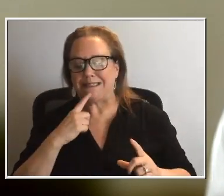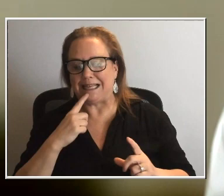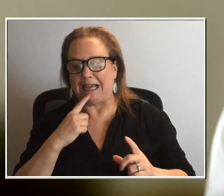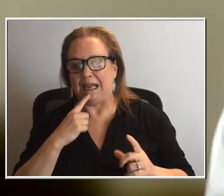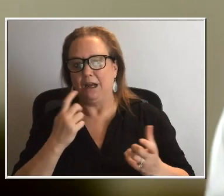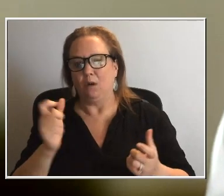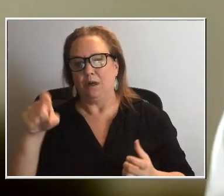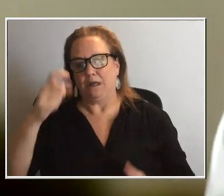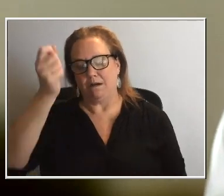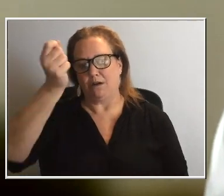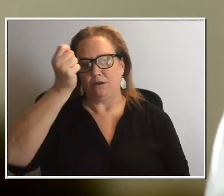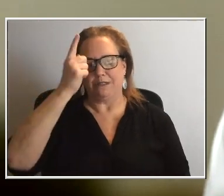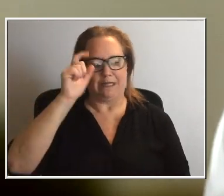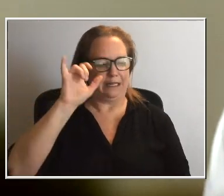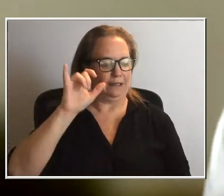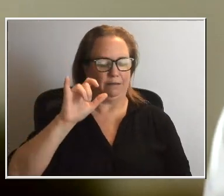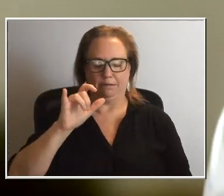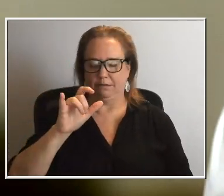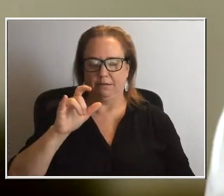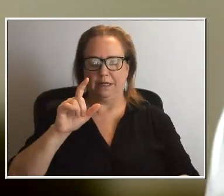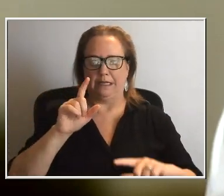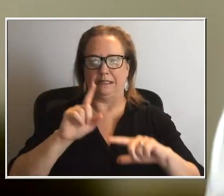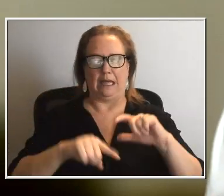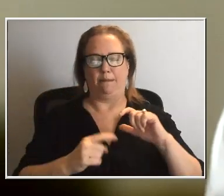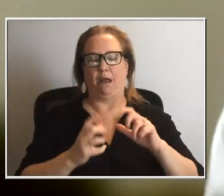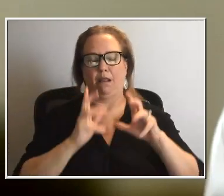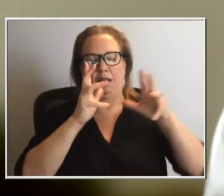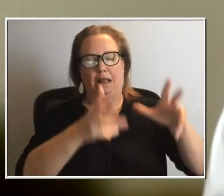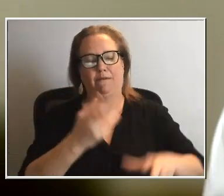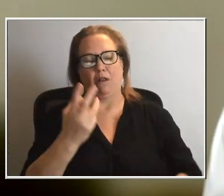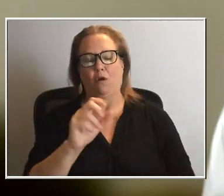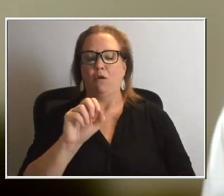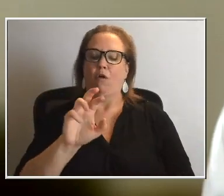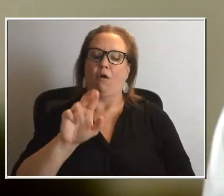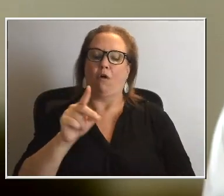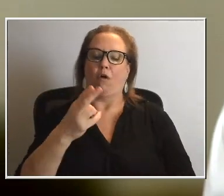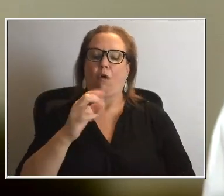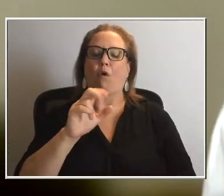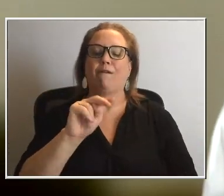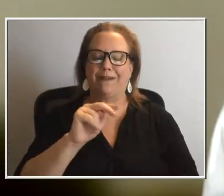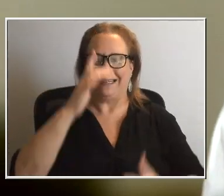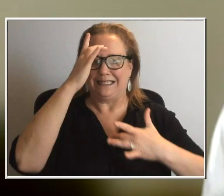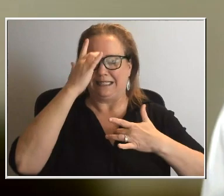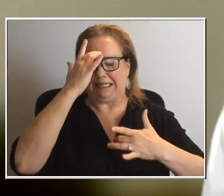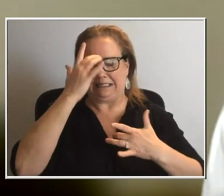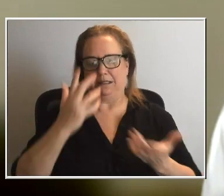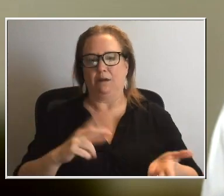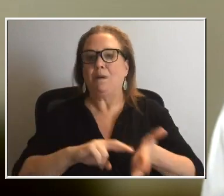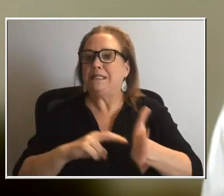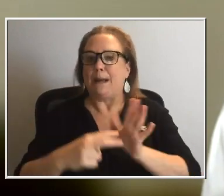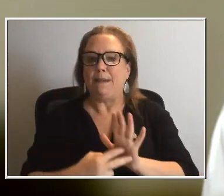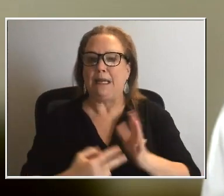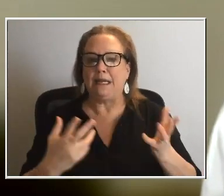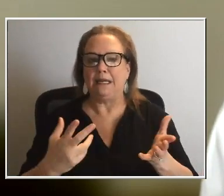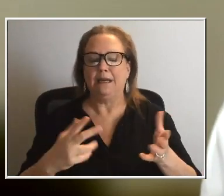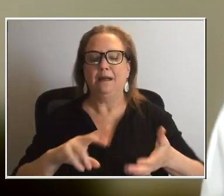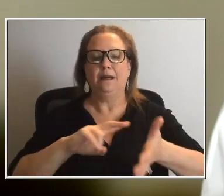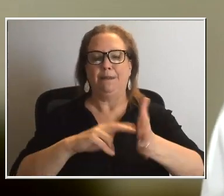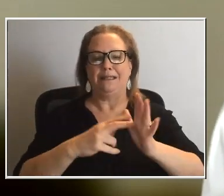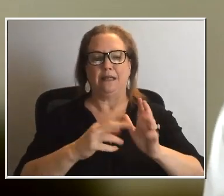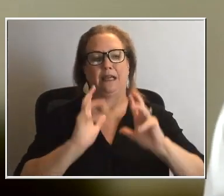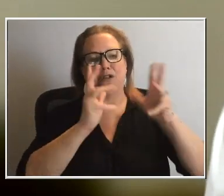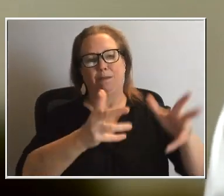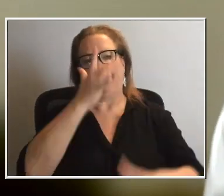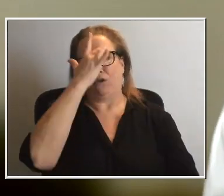to understand that this can't be an orphan disease. What does that mean? Long COVID can't be an orphan disease. It can't just be